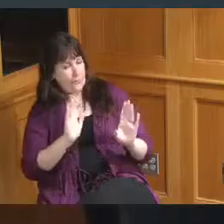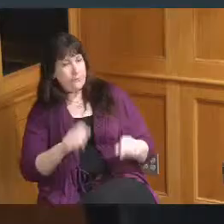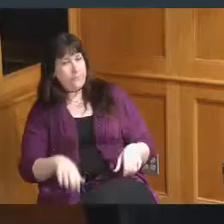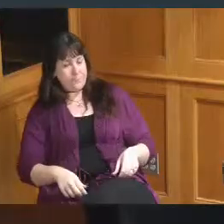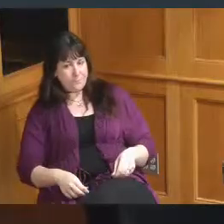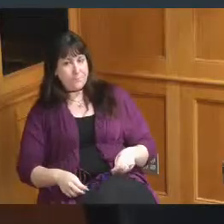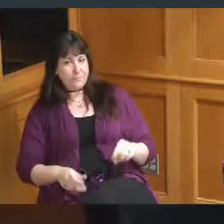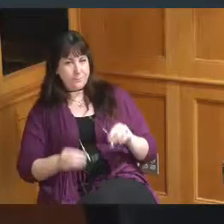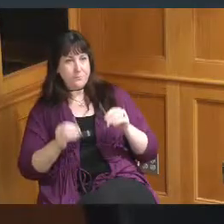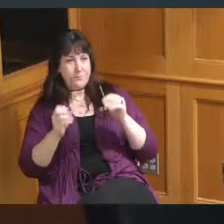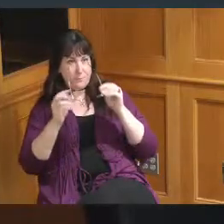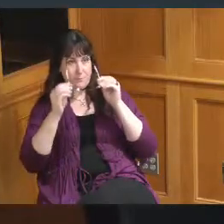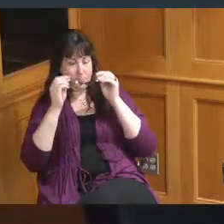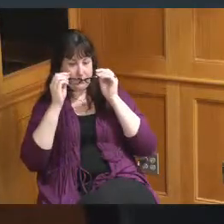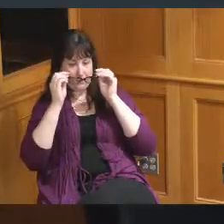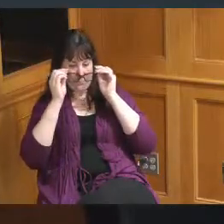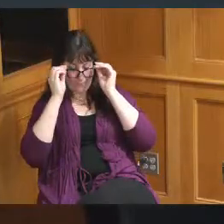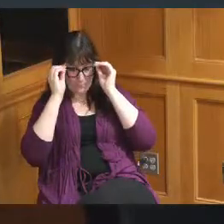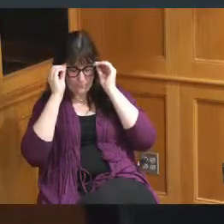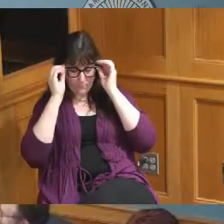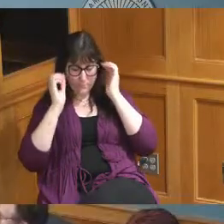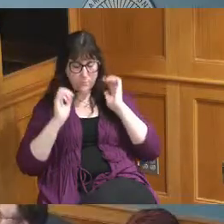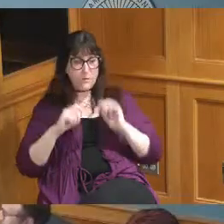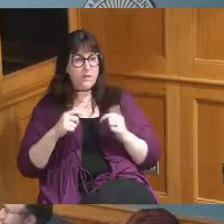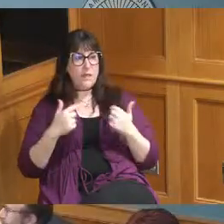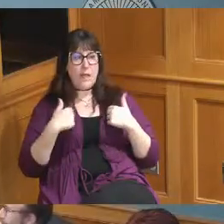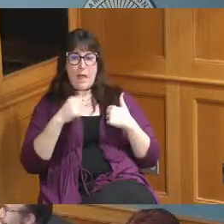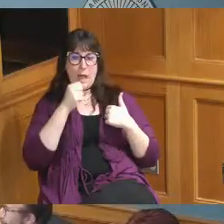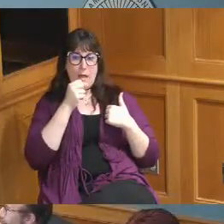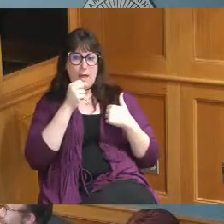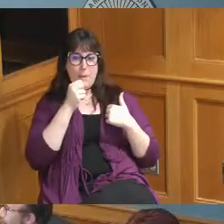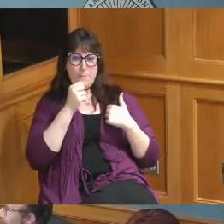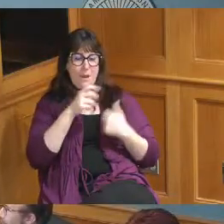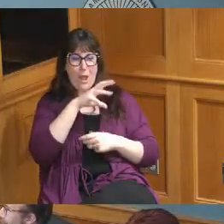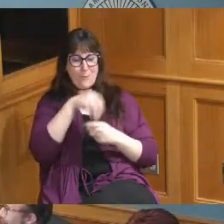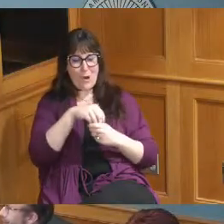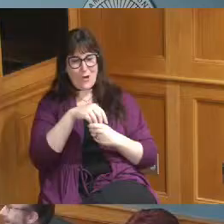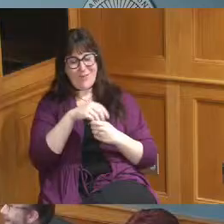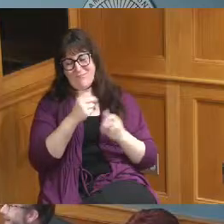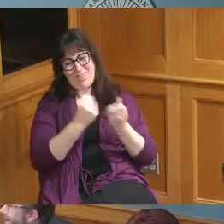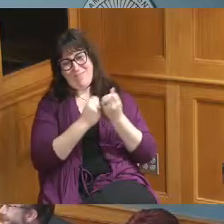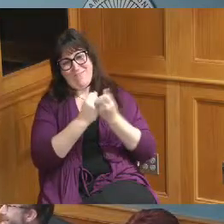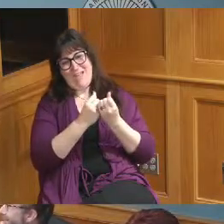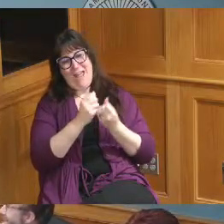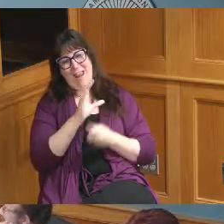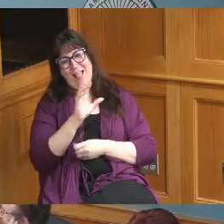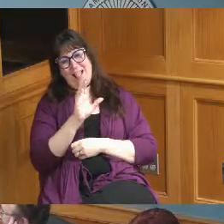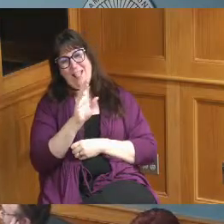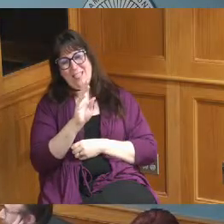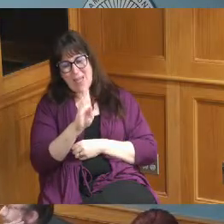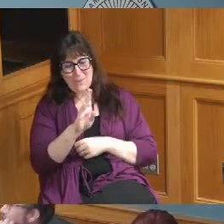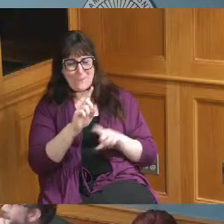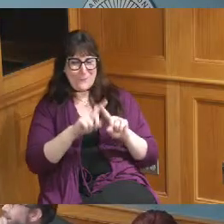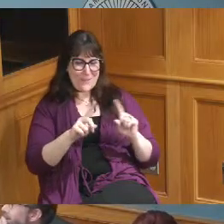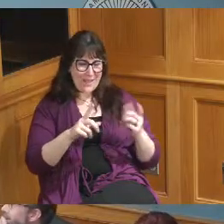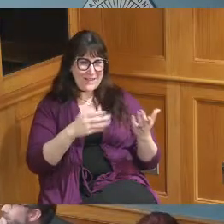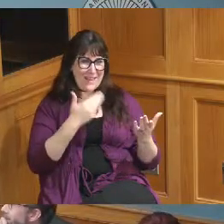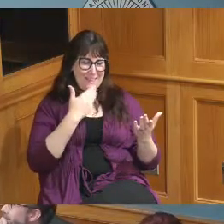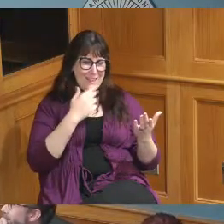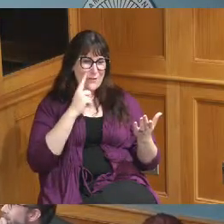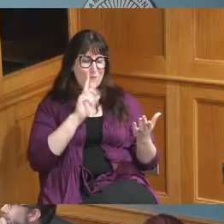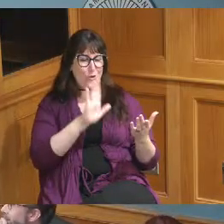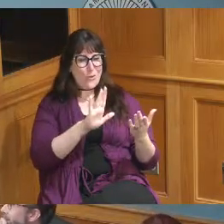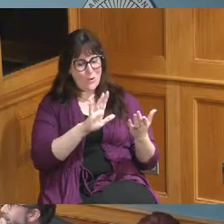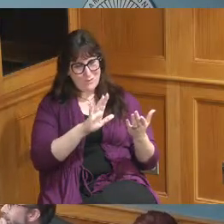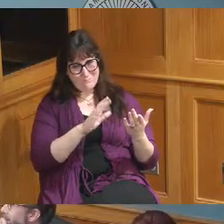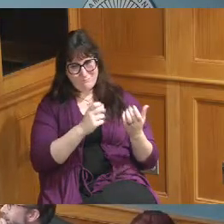you do is, I was going to say, I'm not a part of a fan club, but I can see you everywhere. And so I just thank you for your commitment